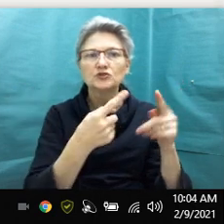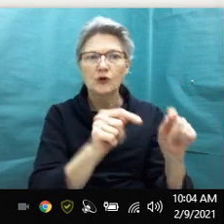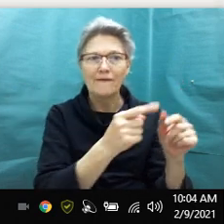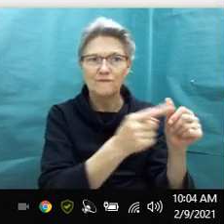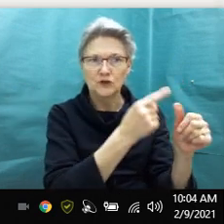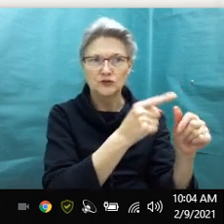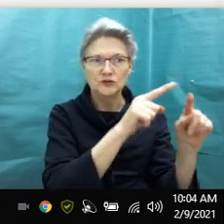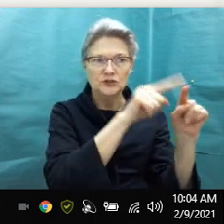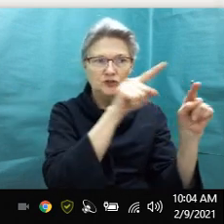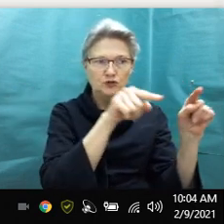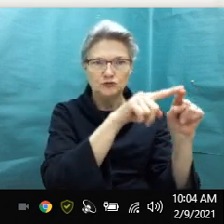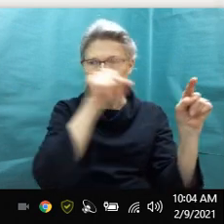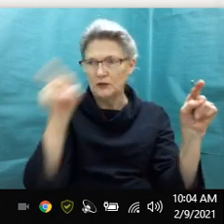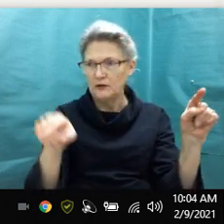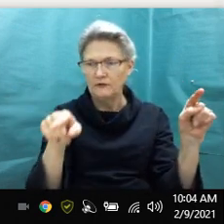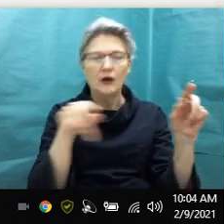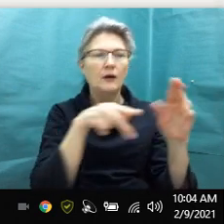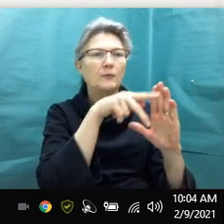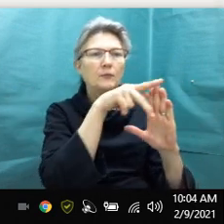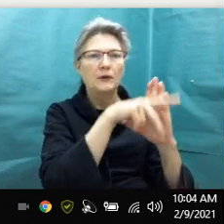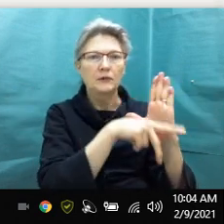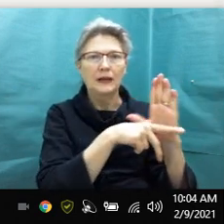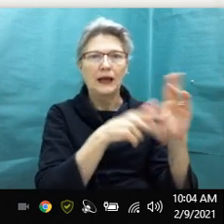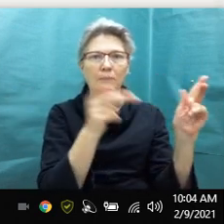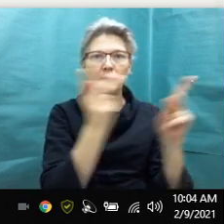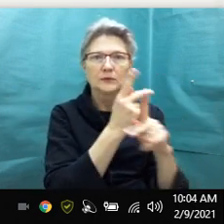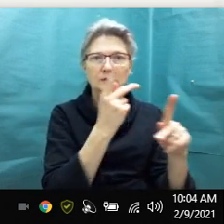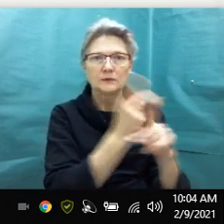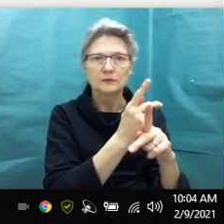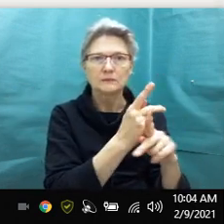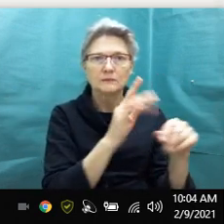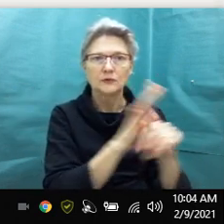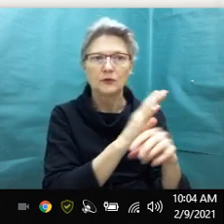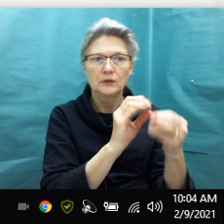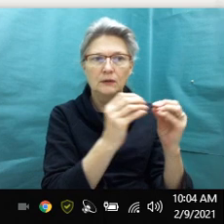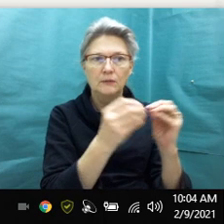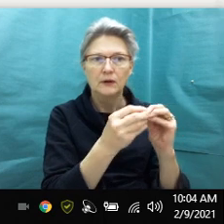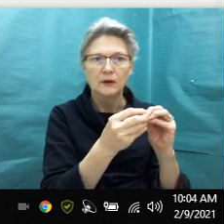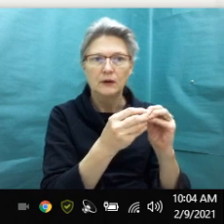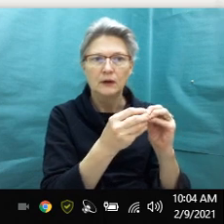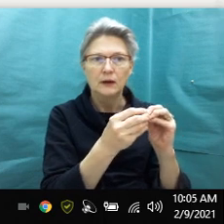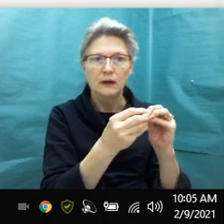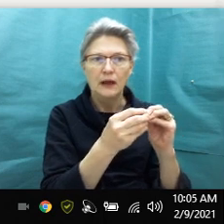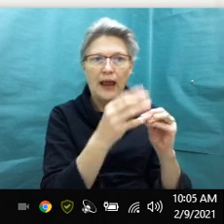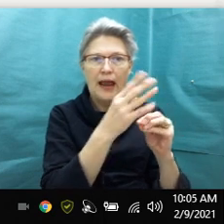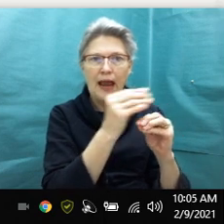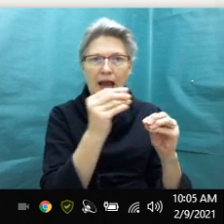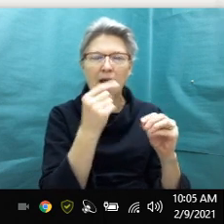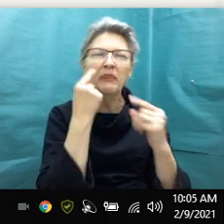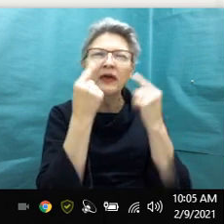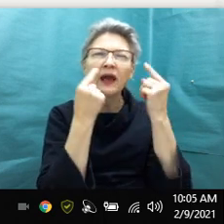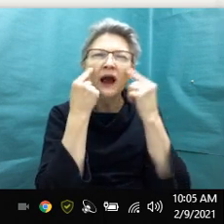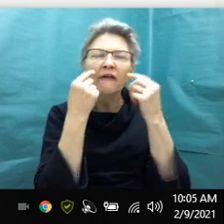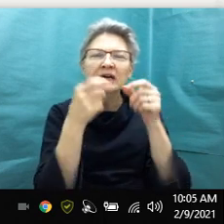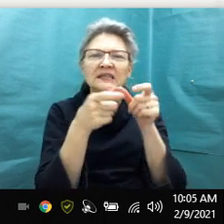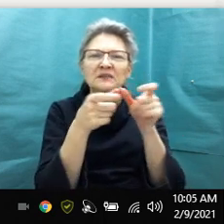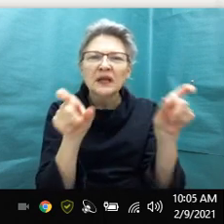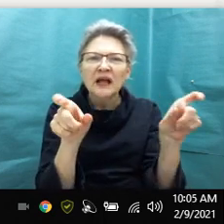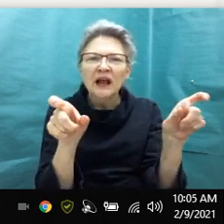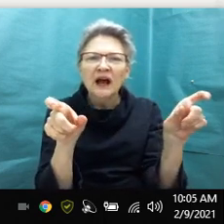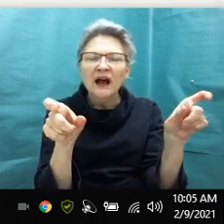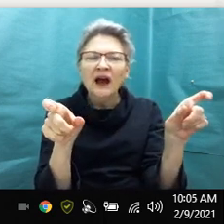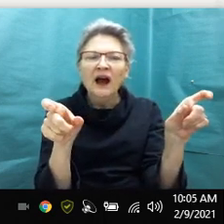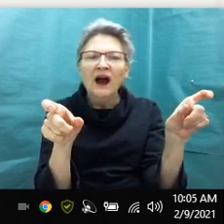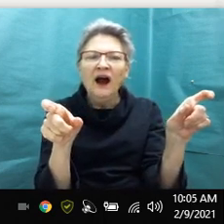distributive property is where I'm multiplying my whole number and I'm thinking of my mixed